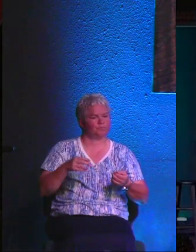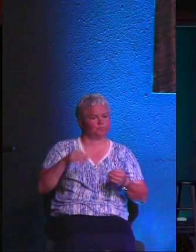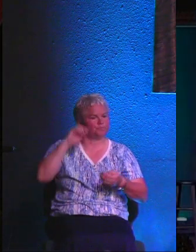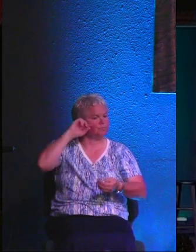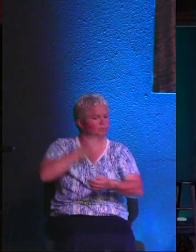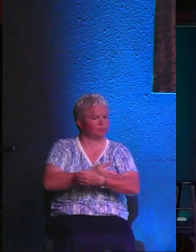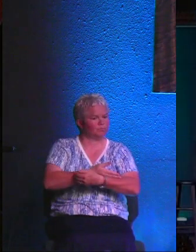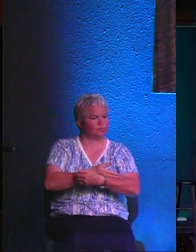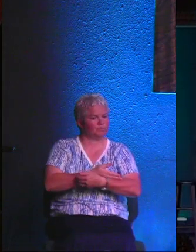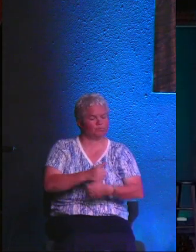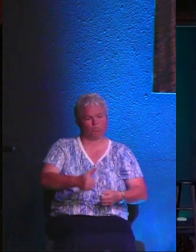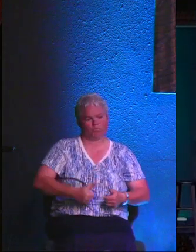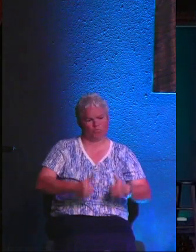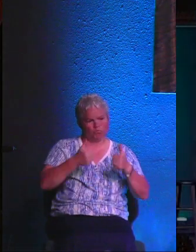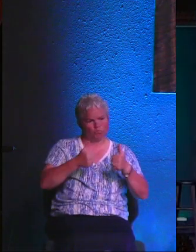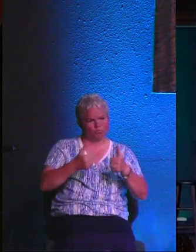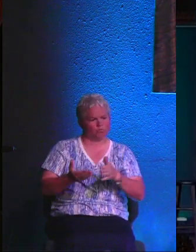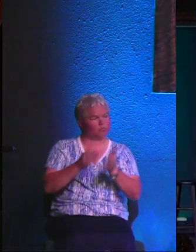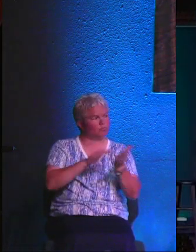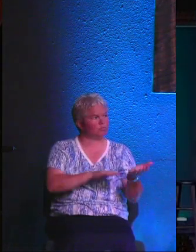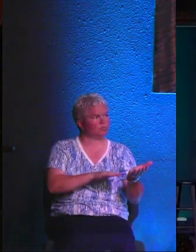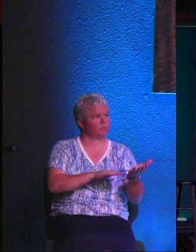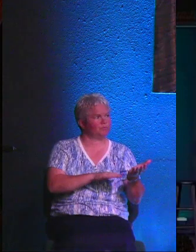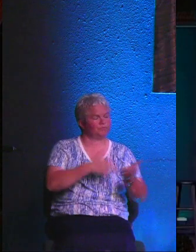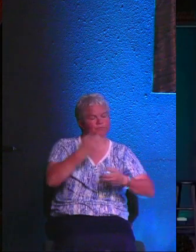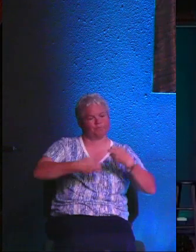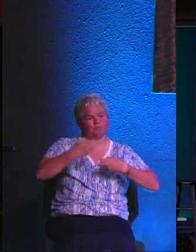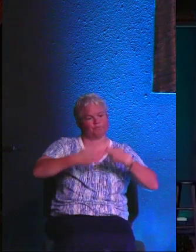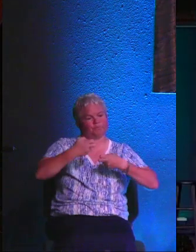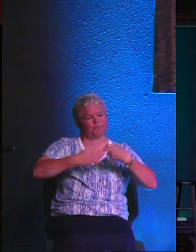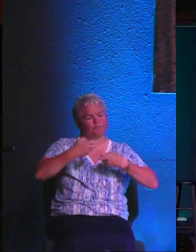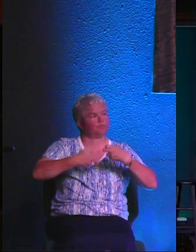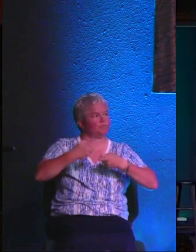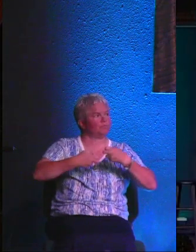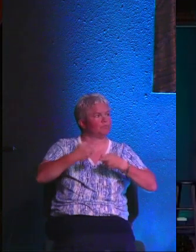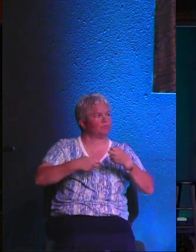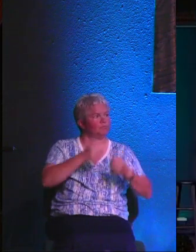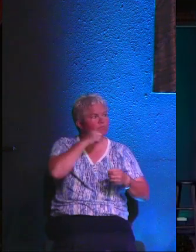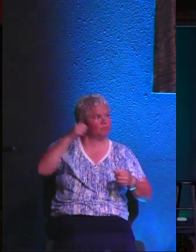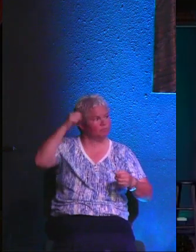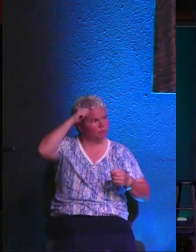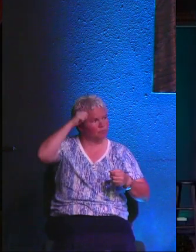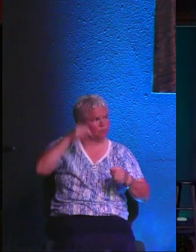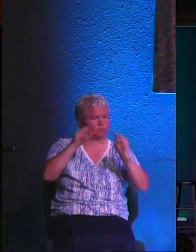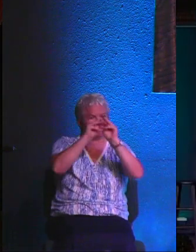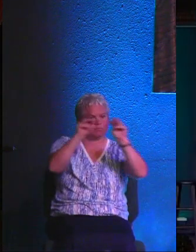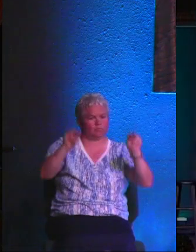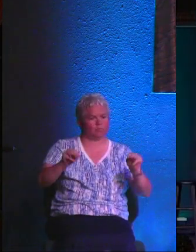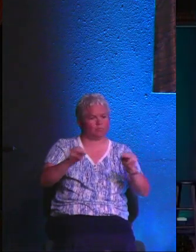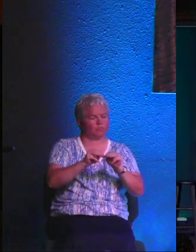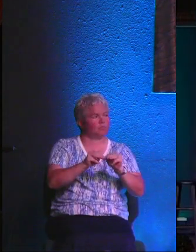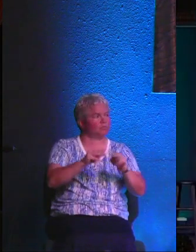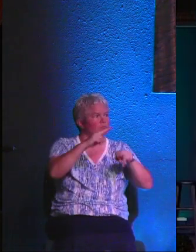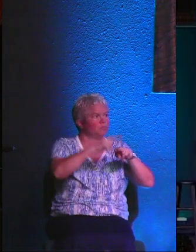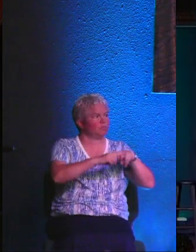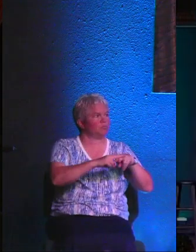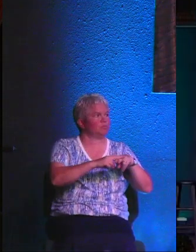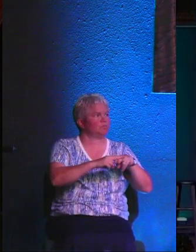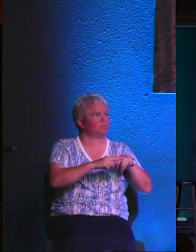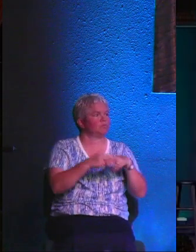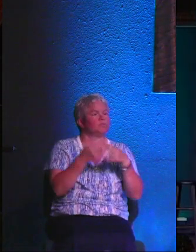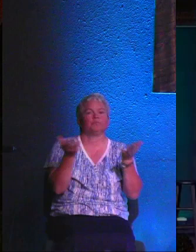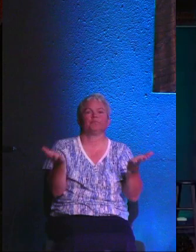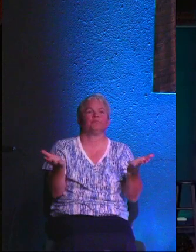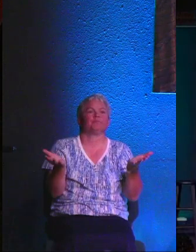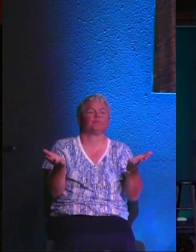ago. This is a real problem. An Adult and Teen Challenge in Montana sat open